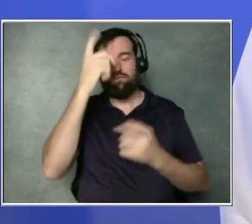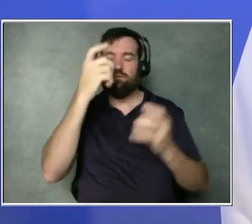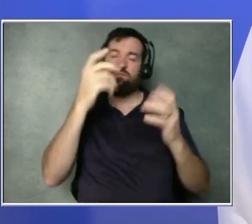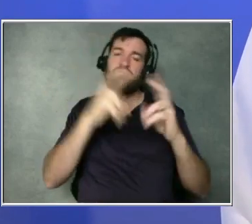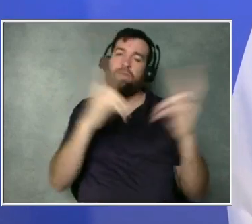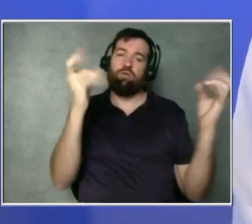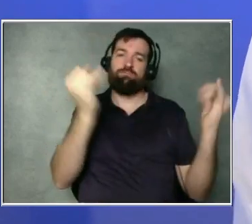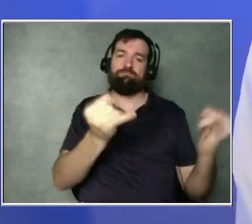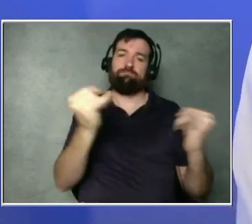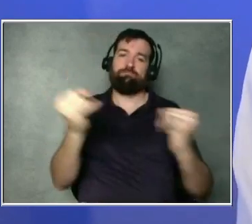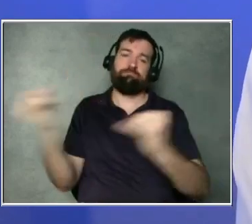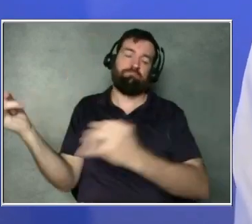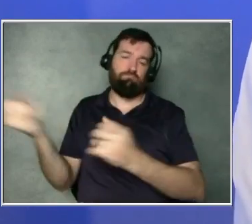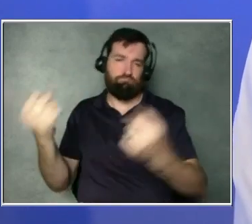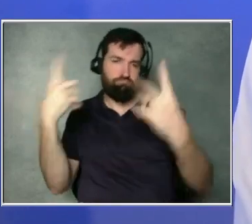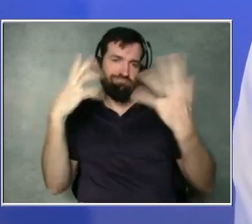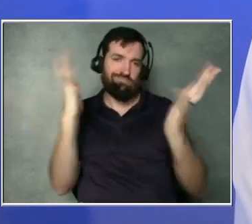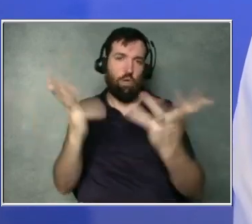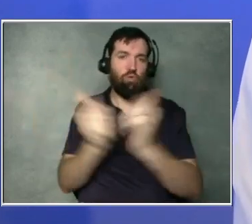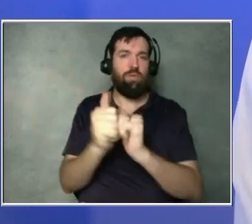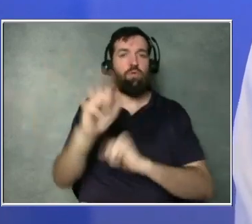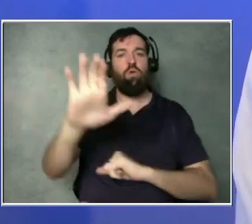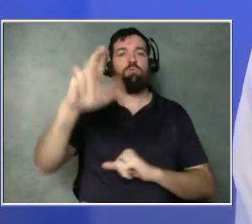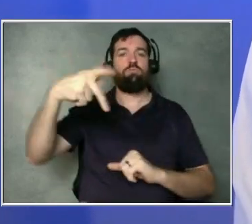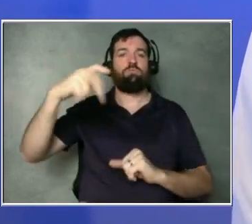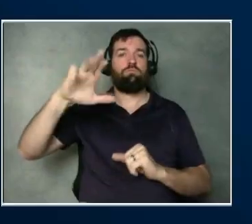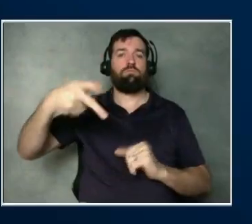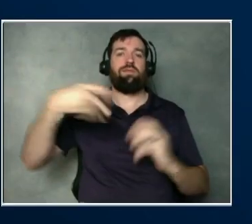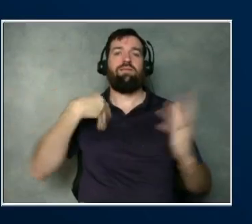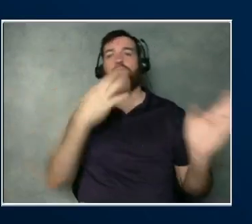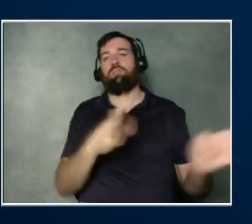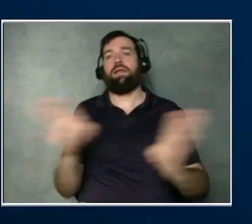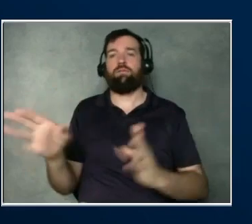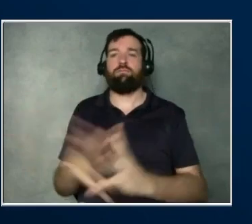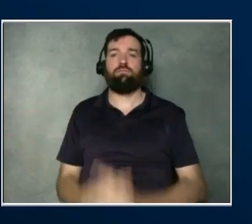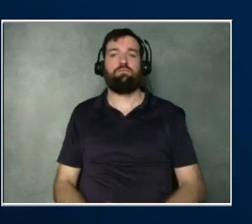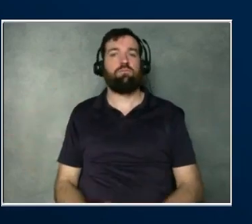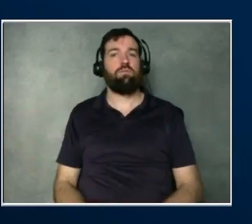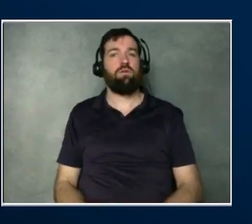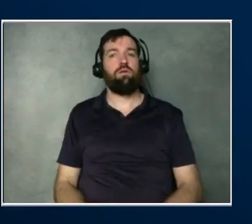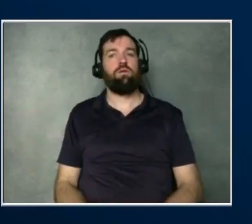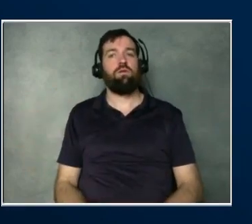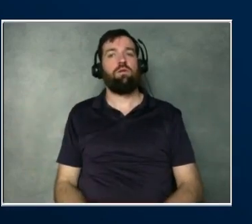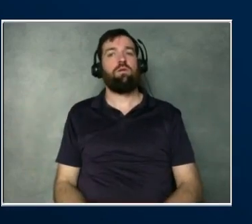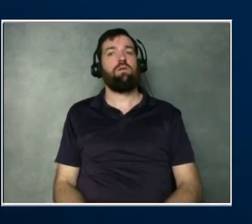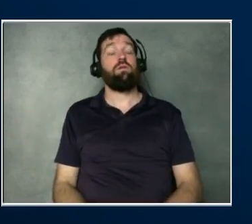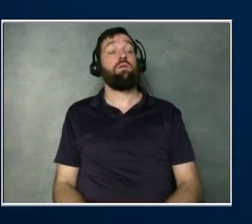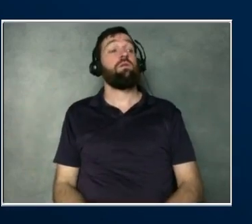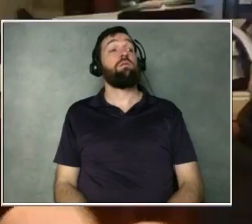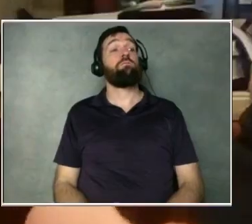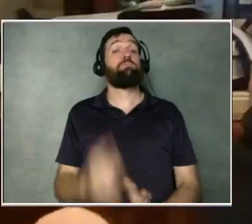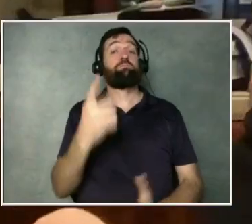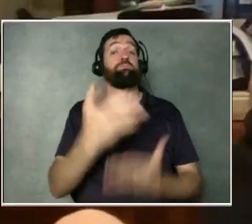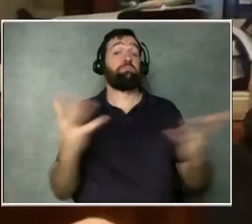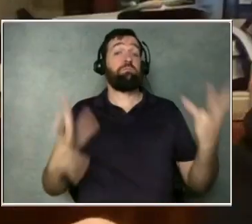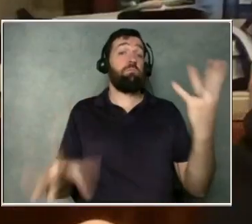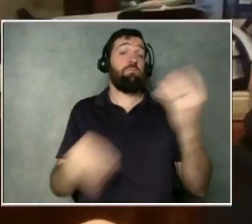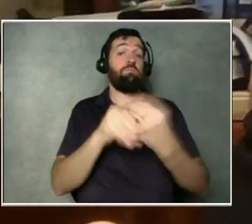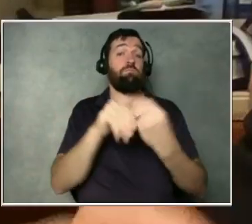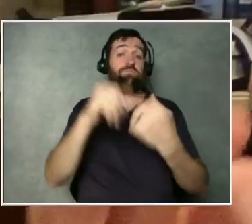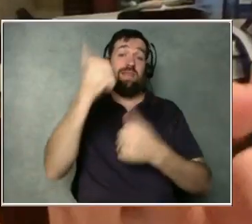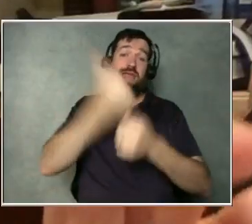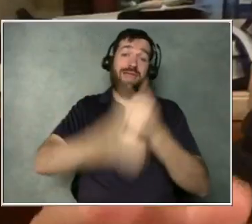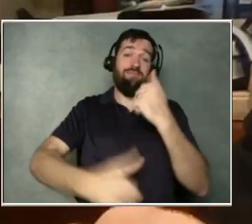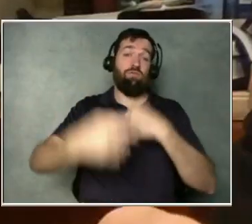and talk with your primary provider, and always have a plan. The one thing I would kind of add to that is, every time you get